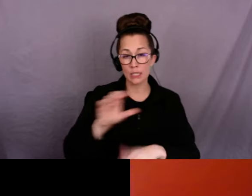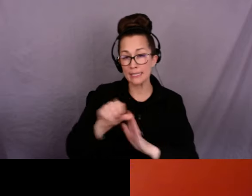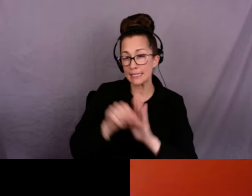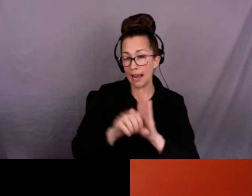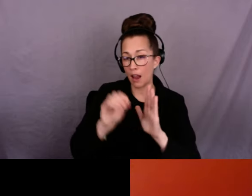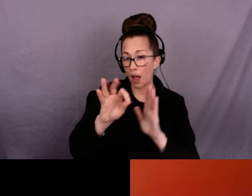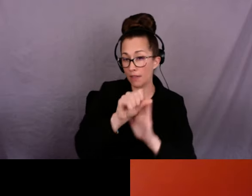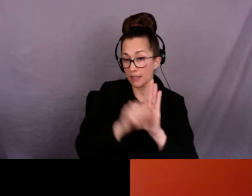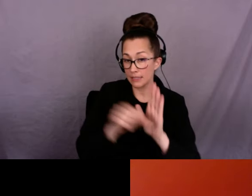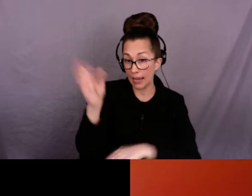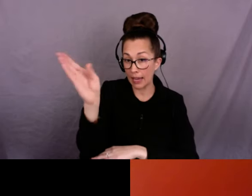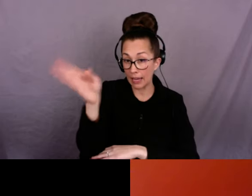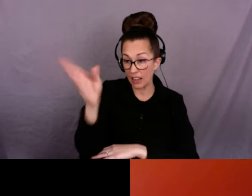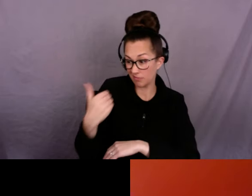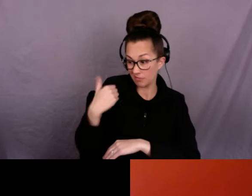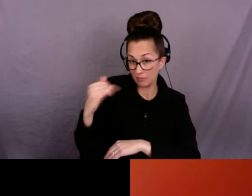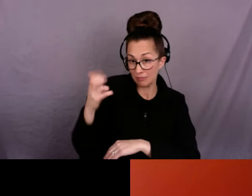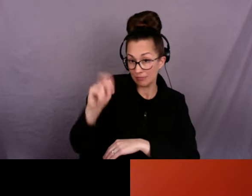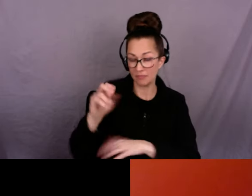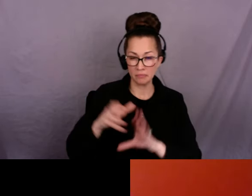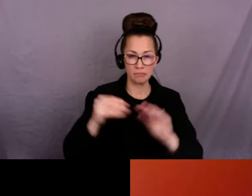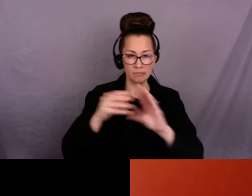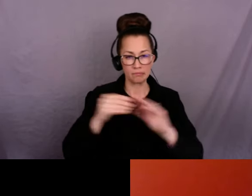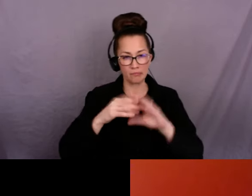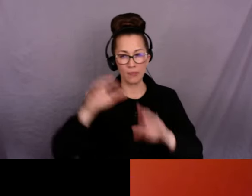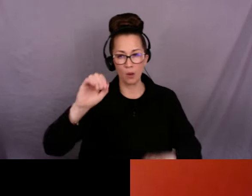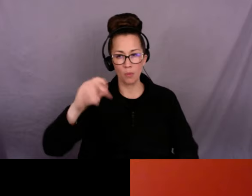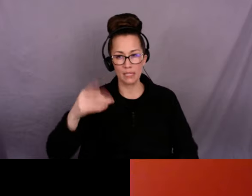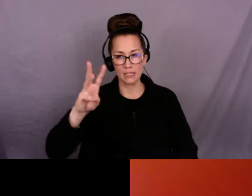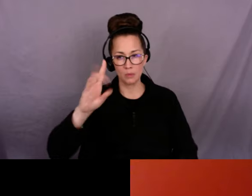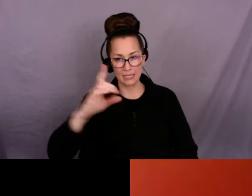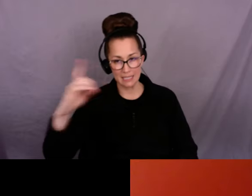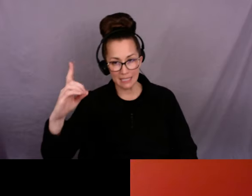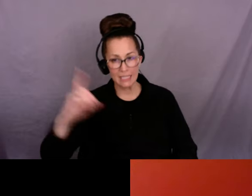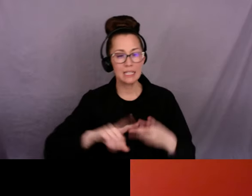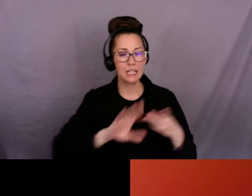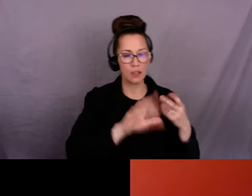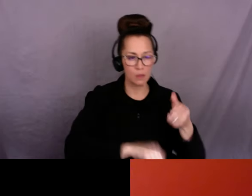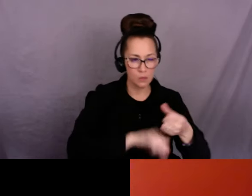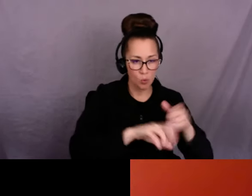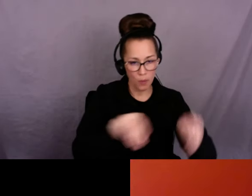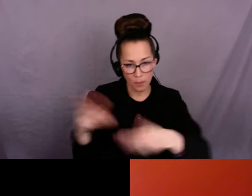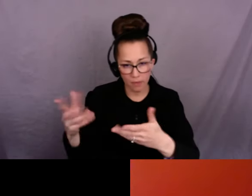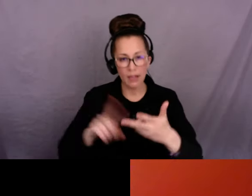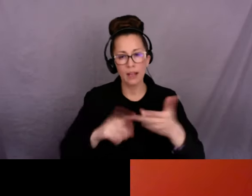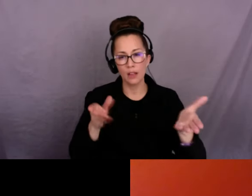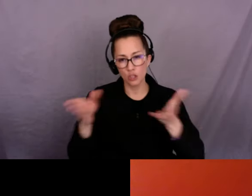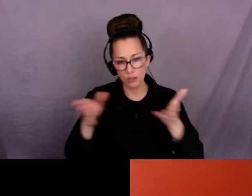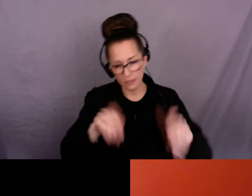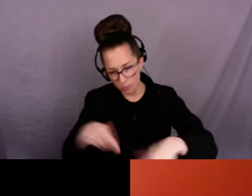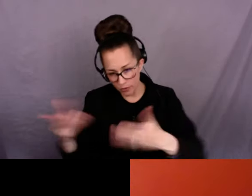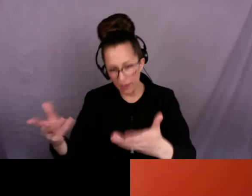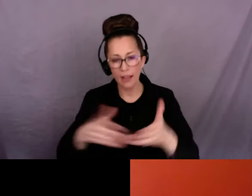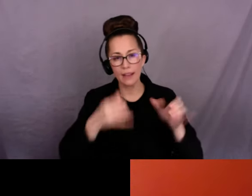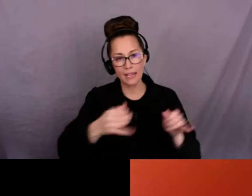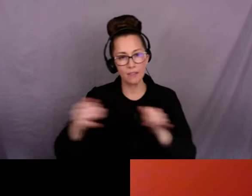in January talked a lot about OPWDD, the supports and services, our providers, and the individuals and the families that